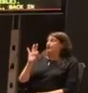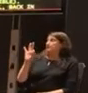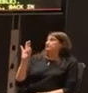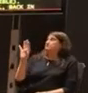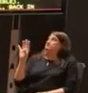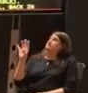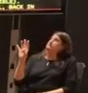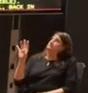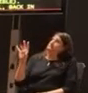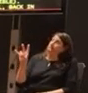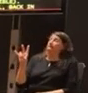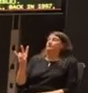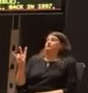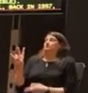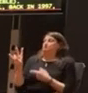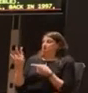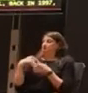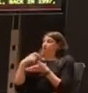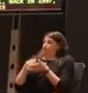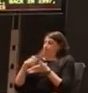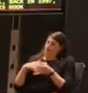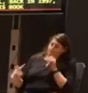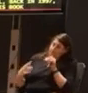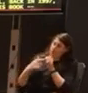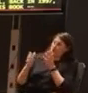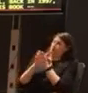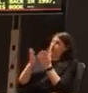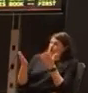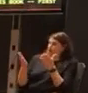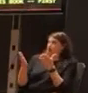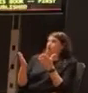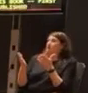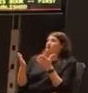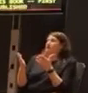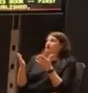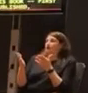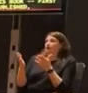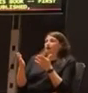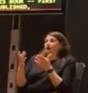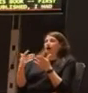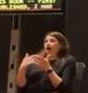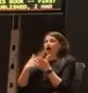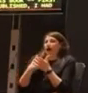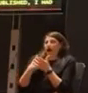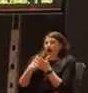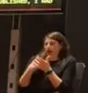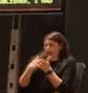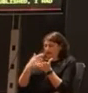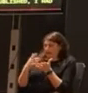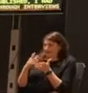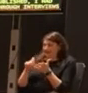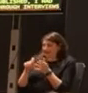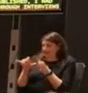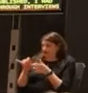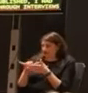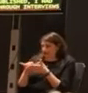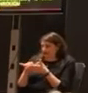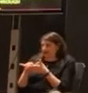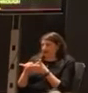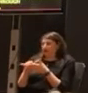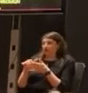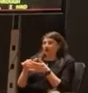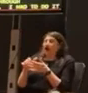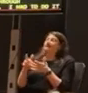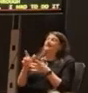back in 1997, when this first book was published, I had to do it through interviews, and I had to do it through a lot